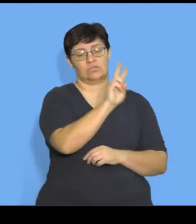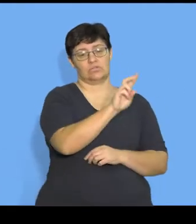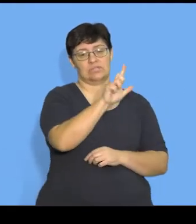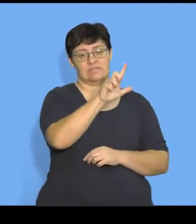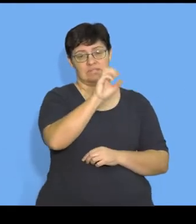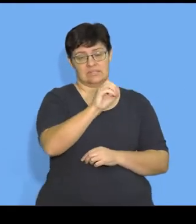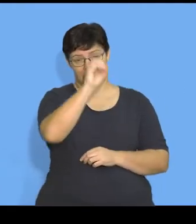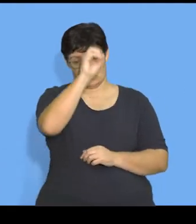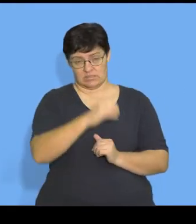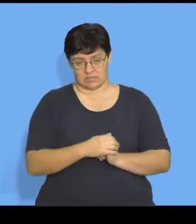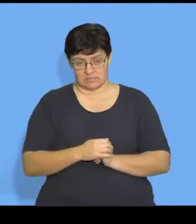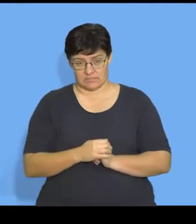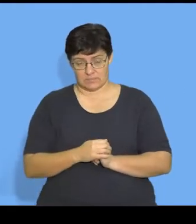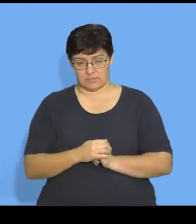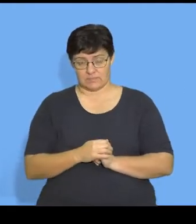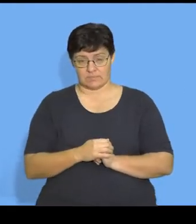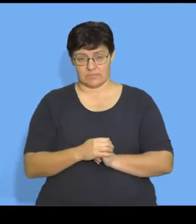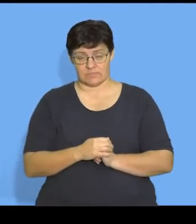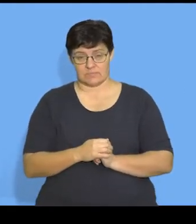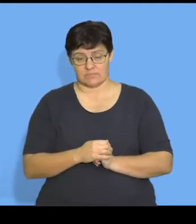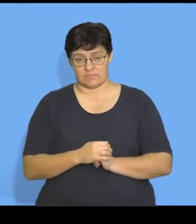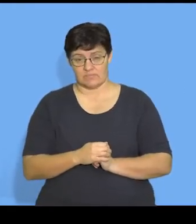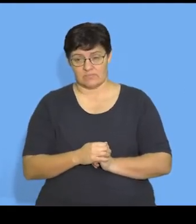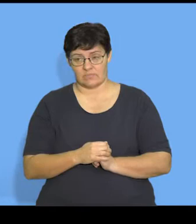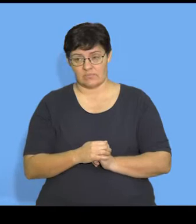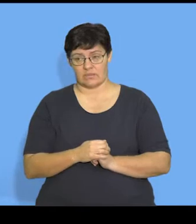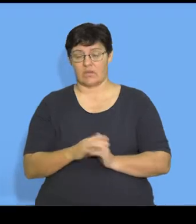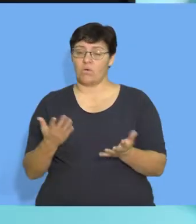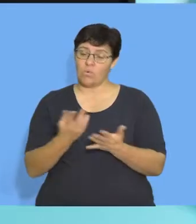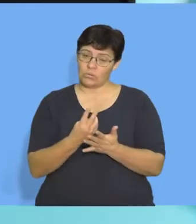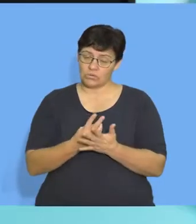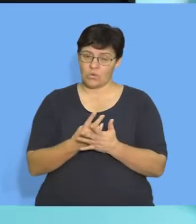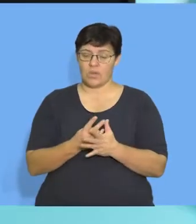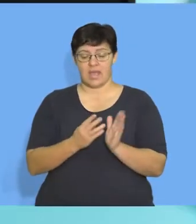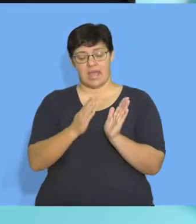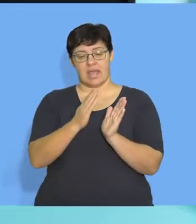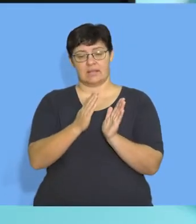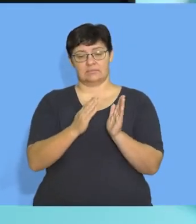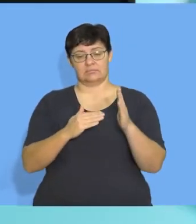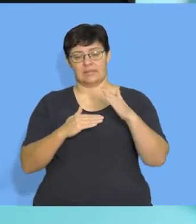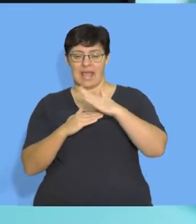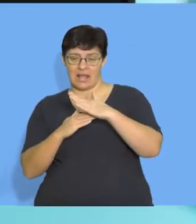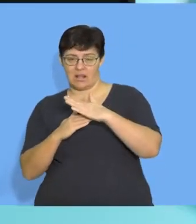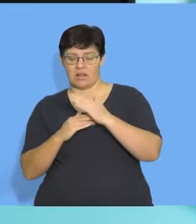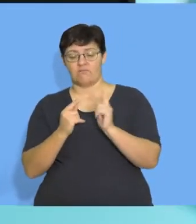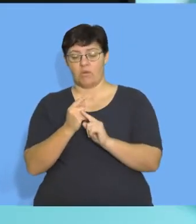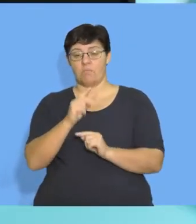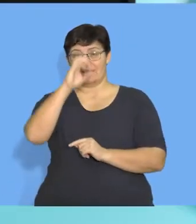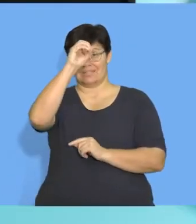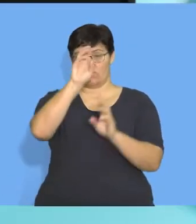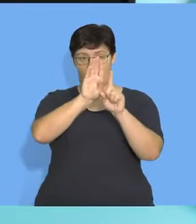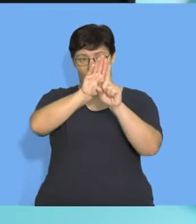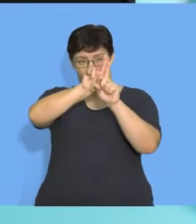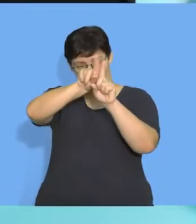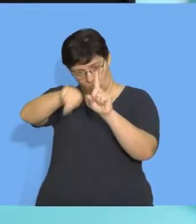270. We also measure our angles from north, from 0,